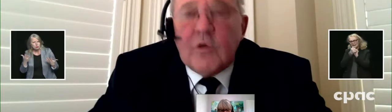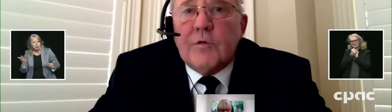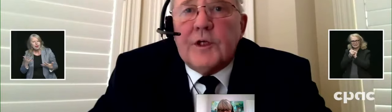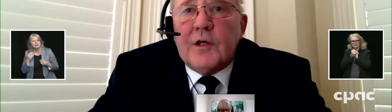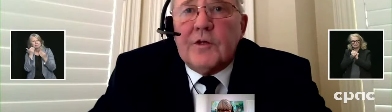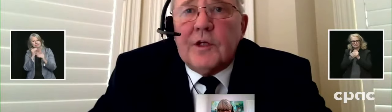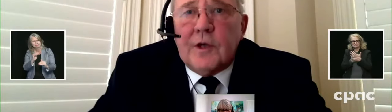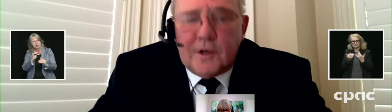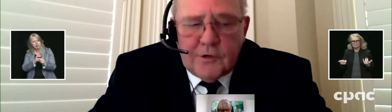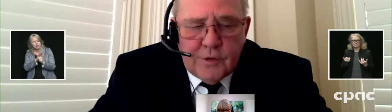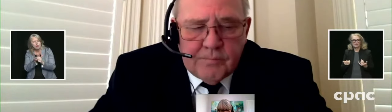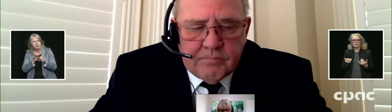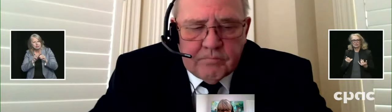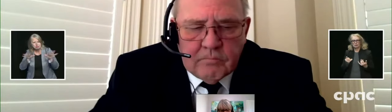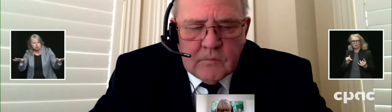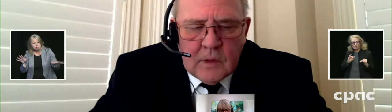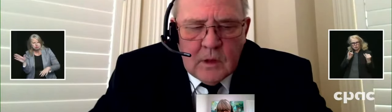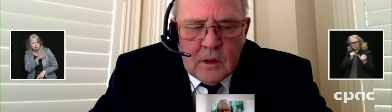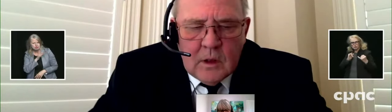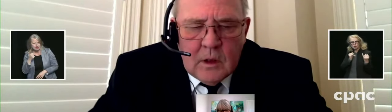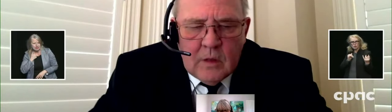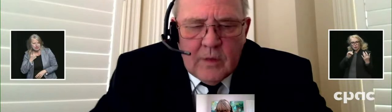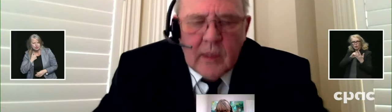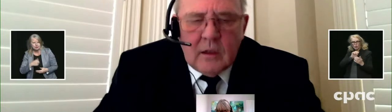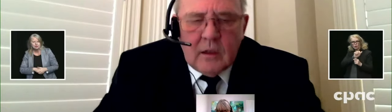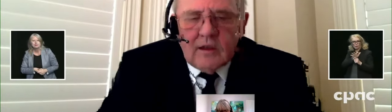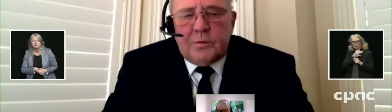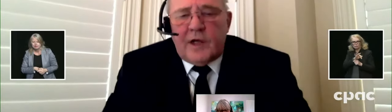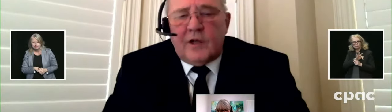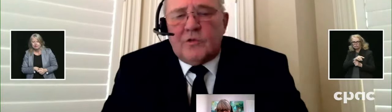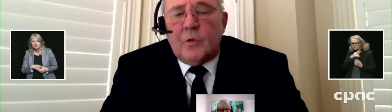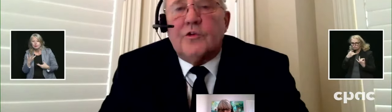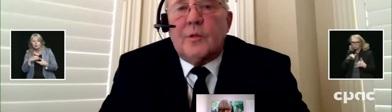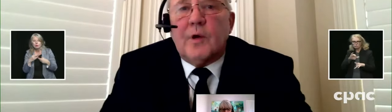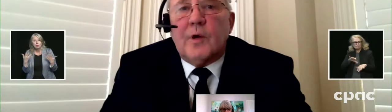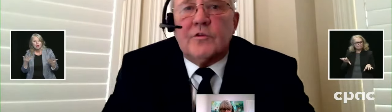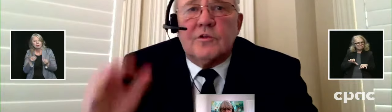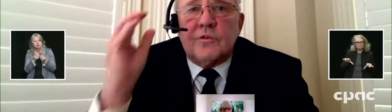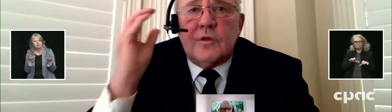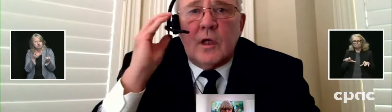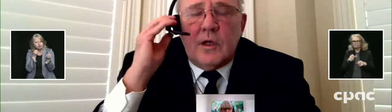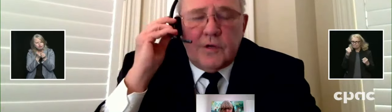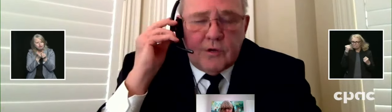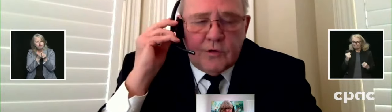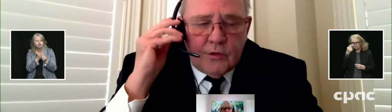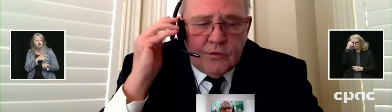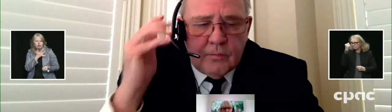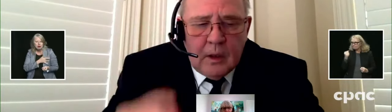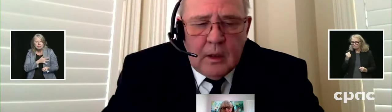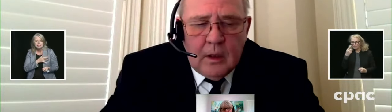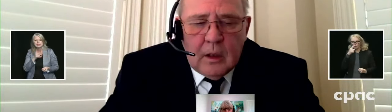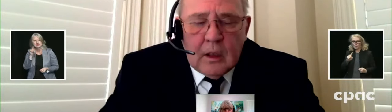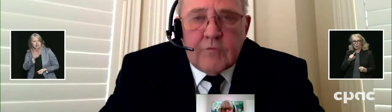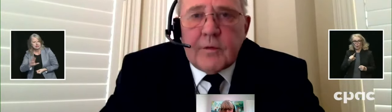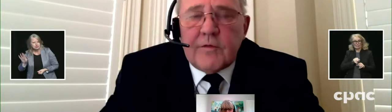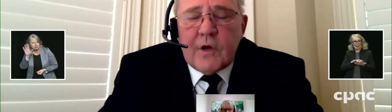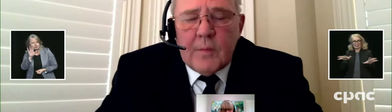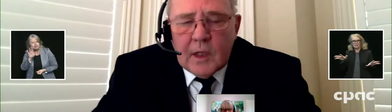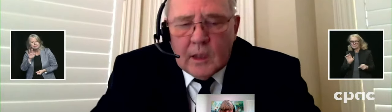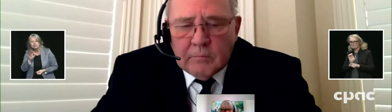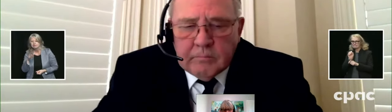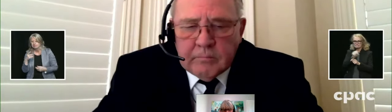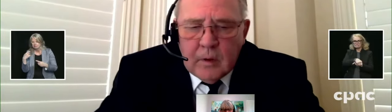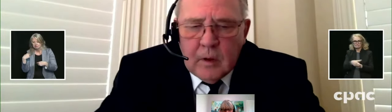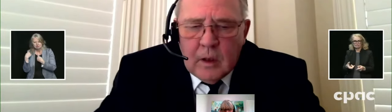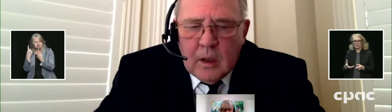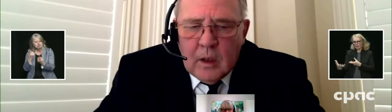spread of COVID-19 in our country. That includes providing support to the provinces and territories. And from the very